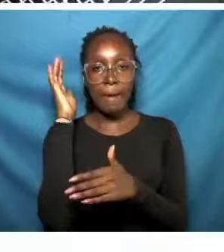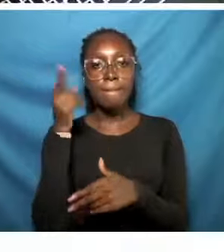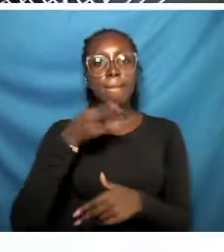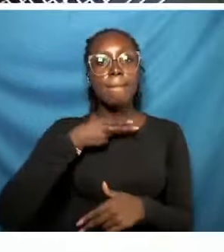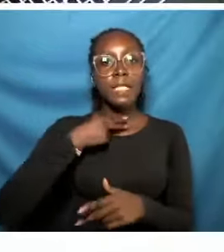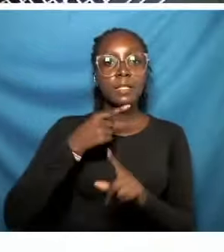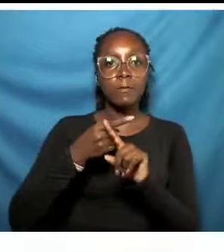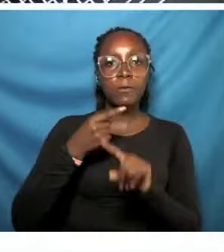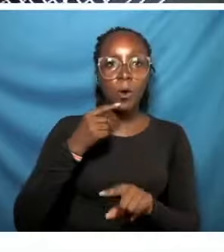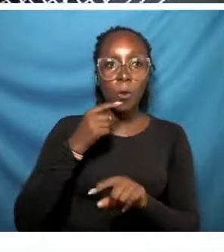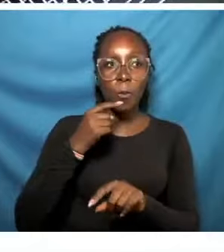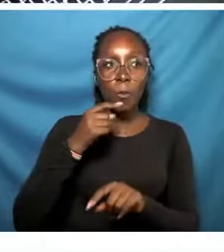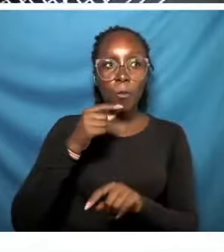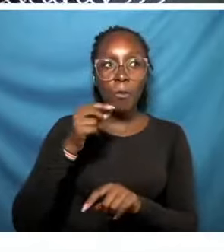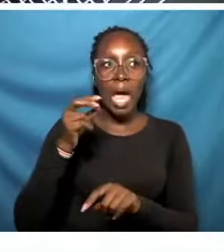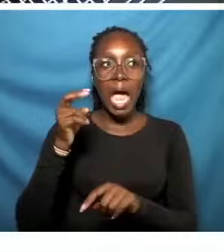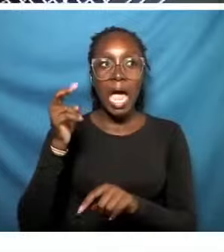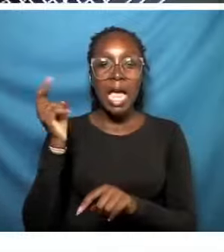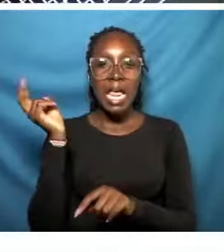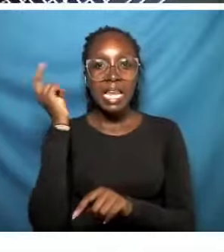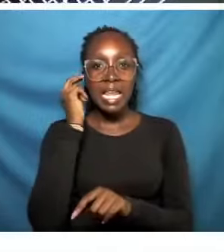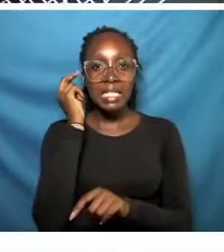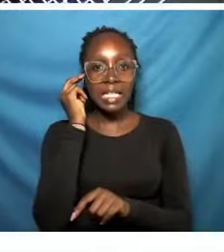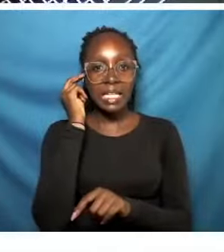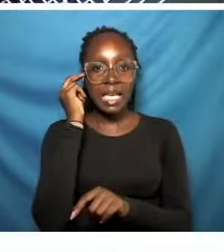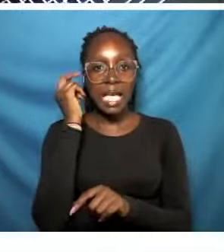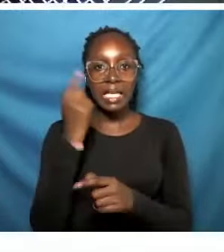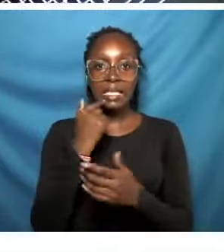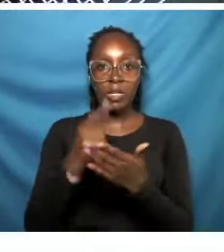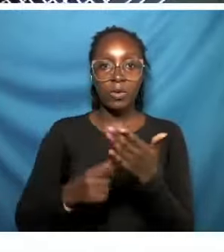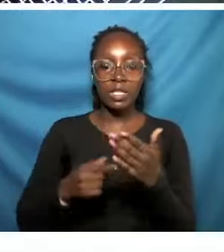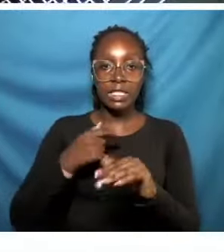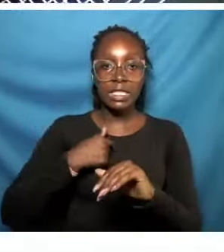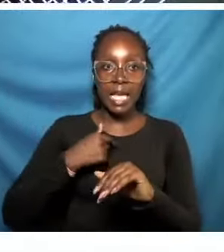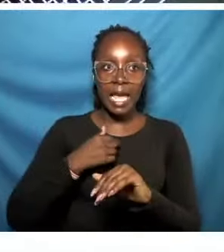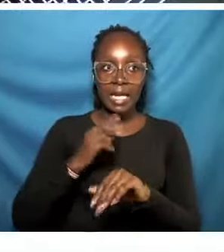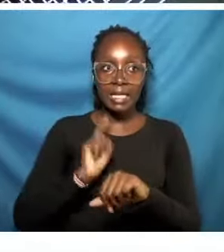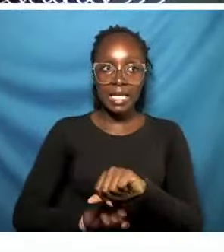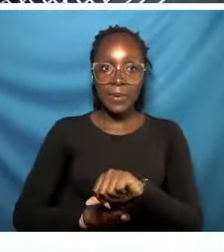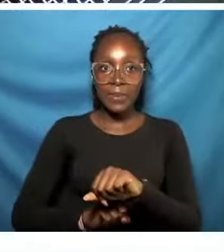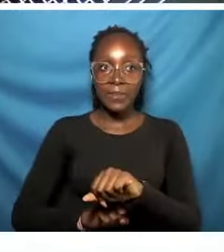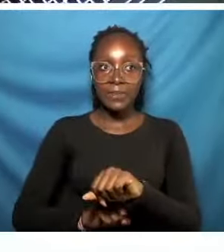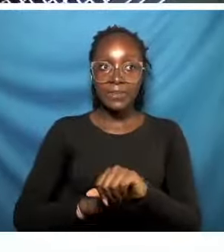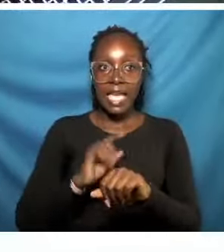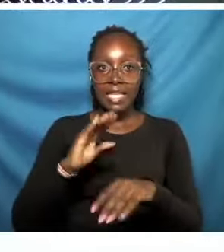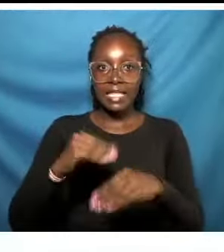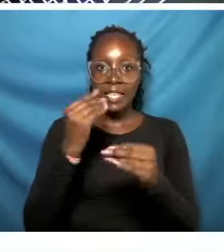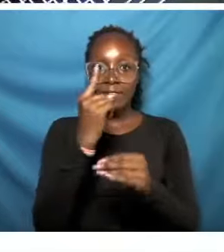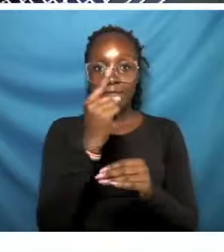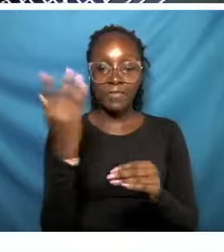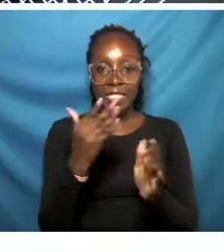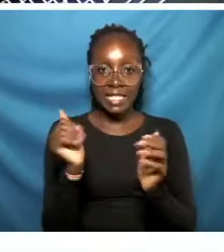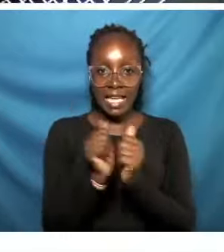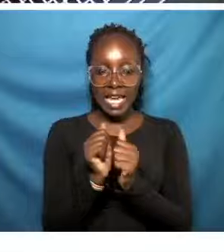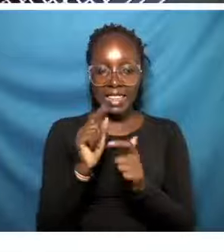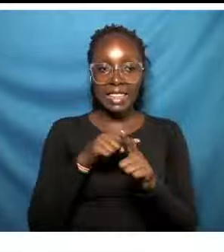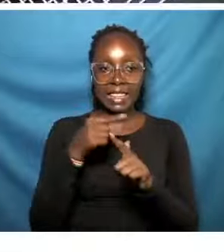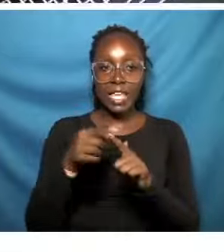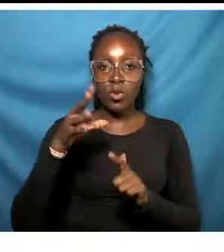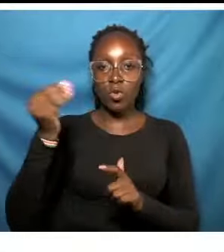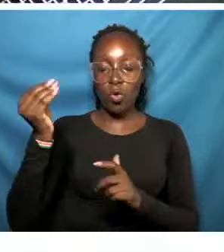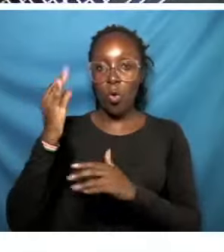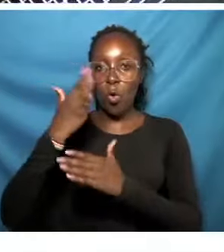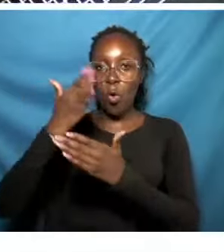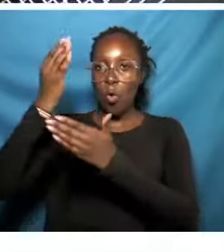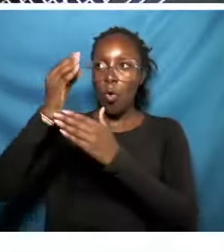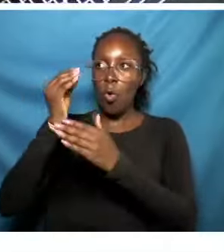say that when you tithe, then you will go to heaven express. Many of you heard that. It is a very fresh teaching.